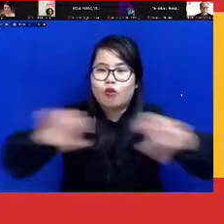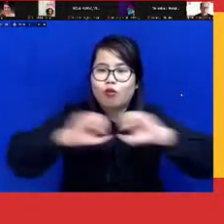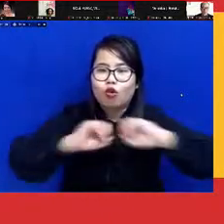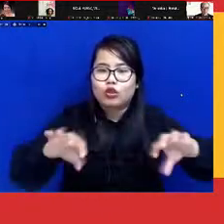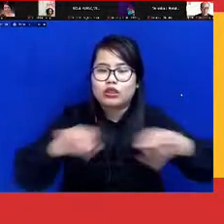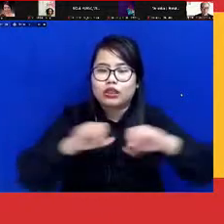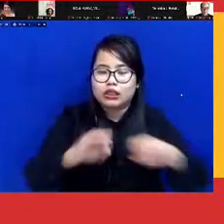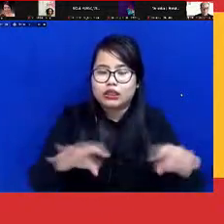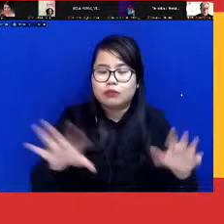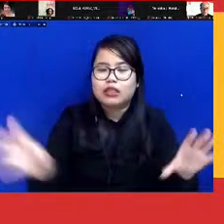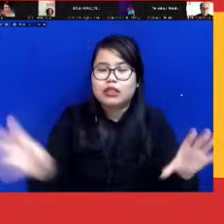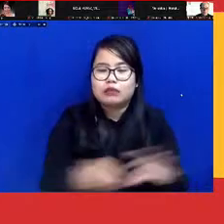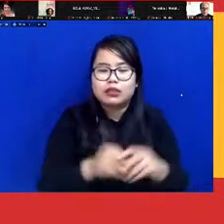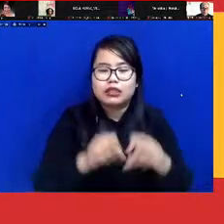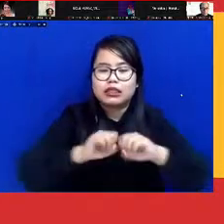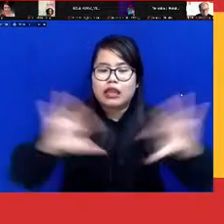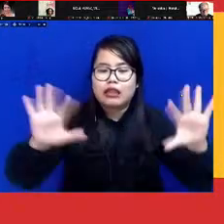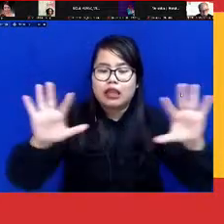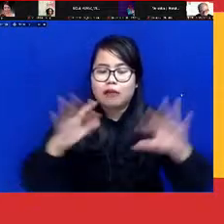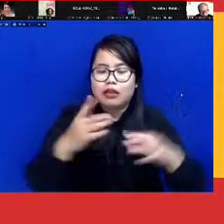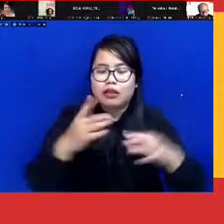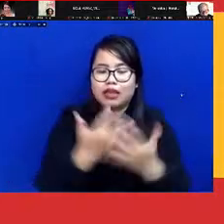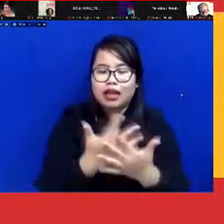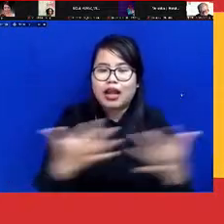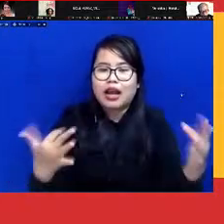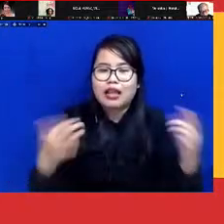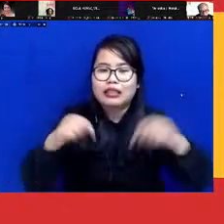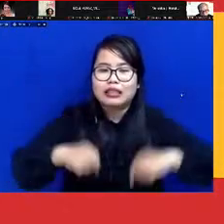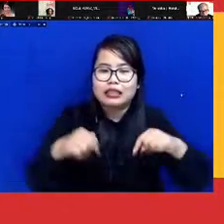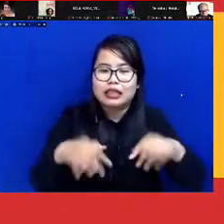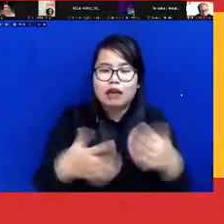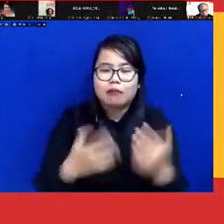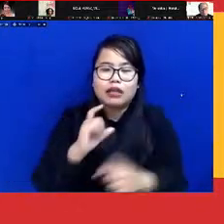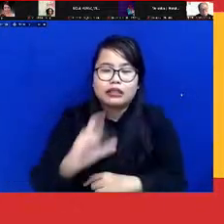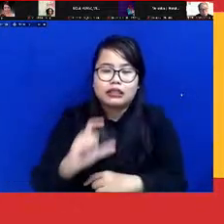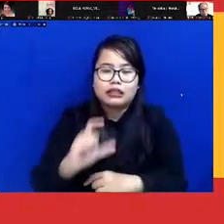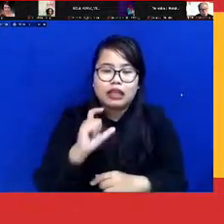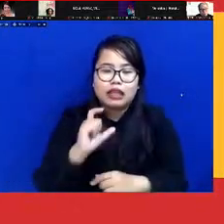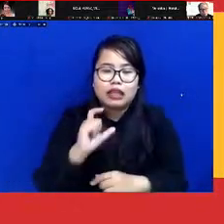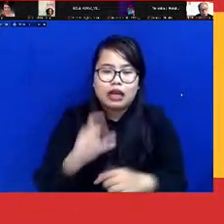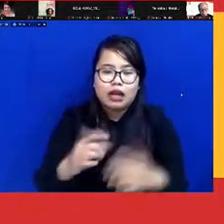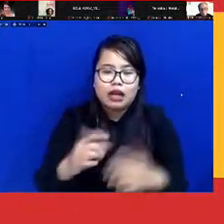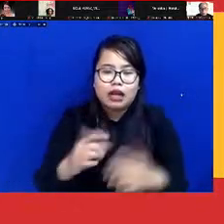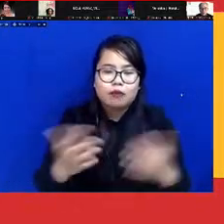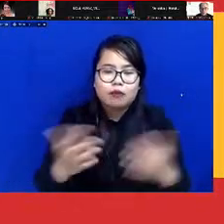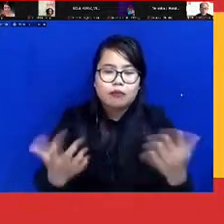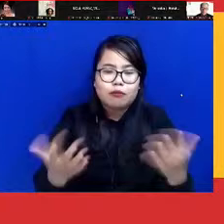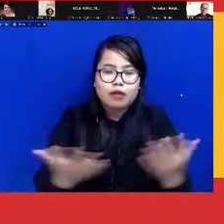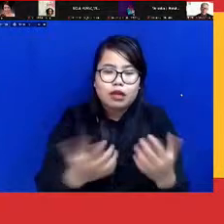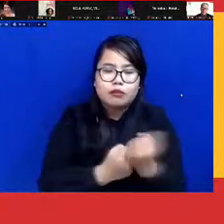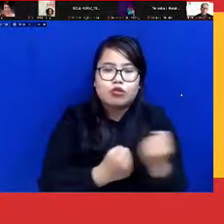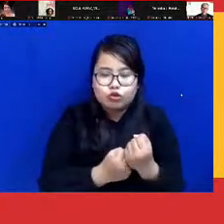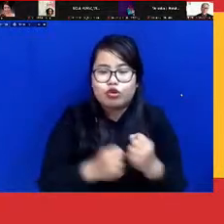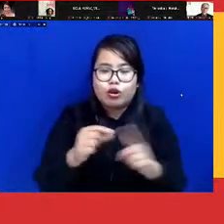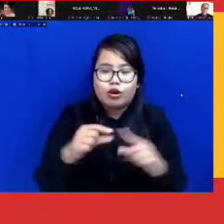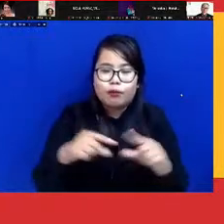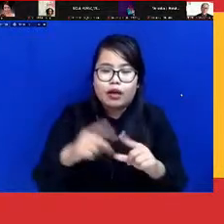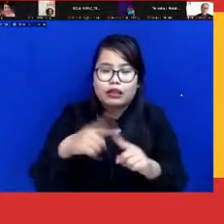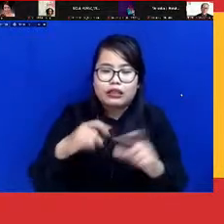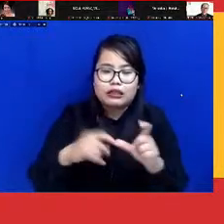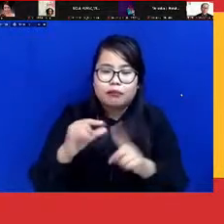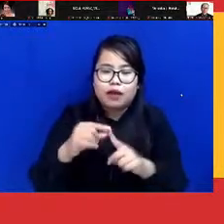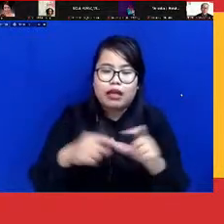That's one of the ways to promote the participation. Otherwise, the citizen participation is not